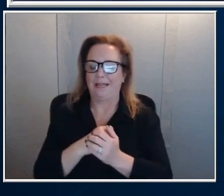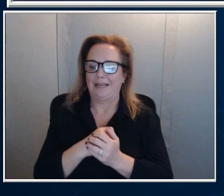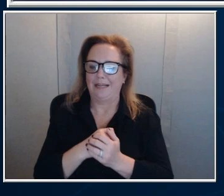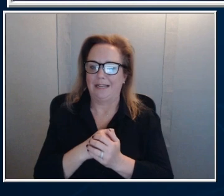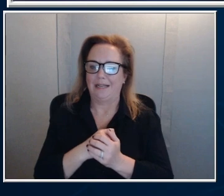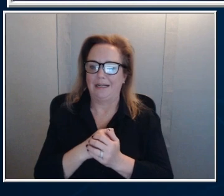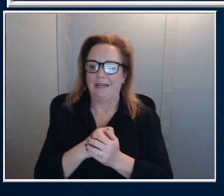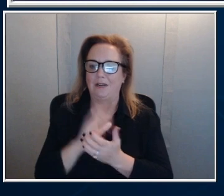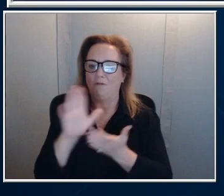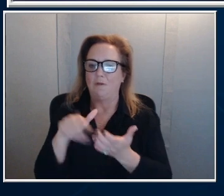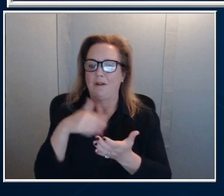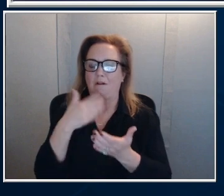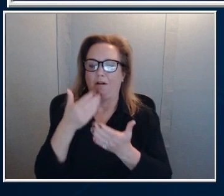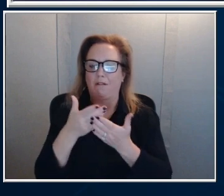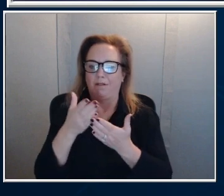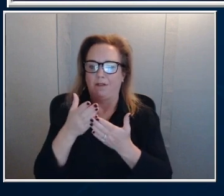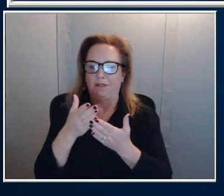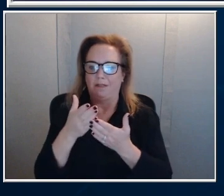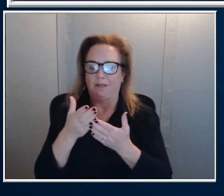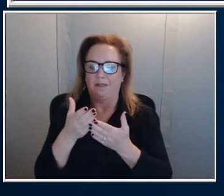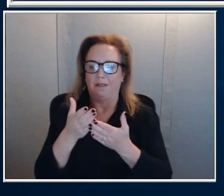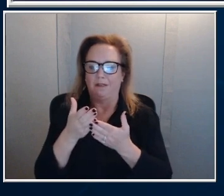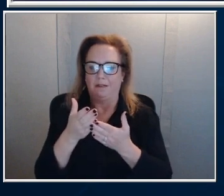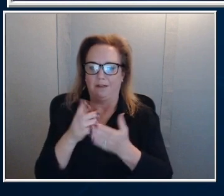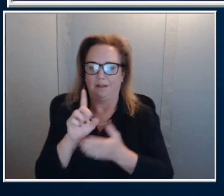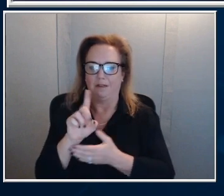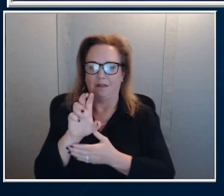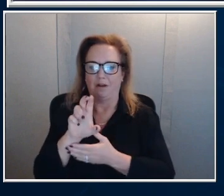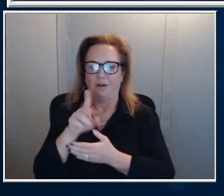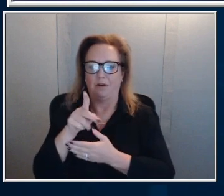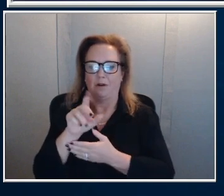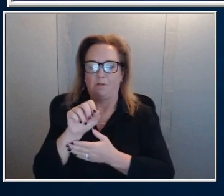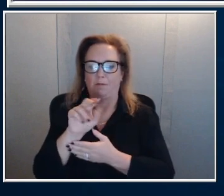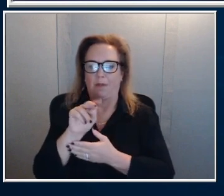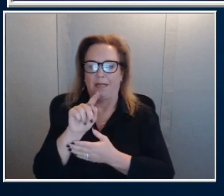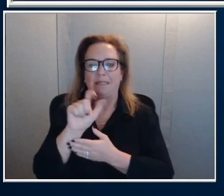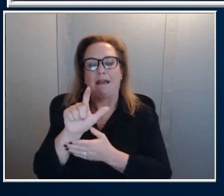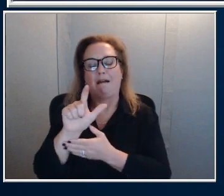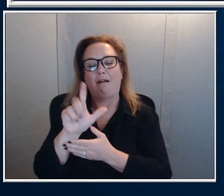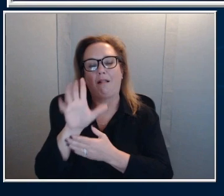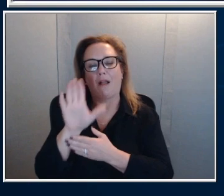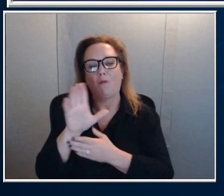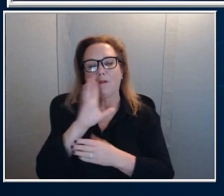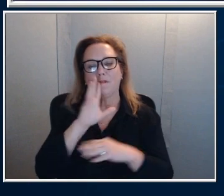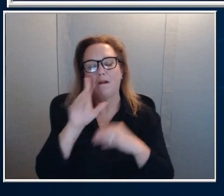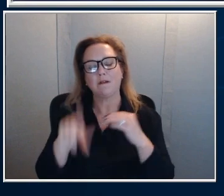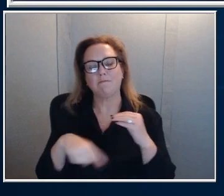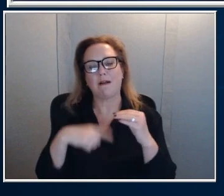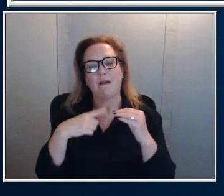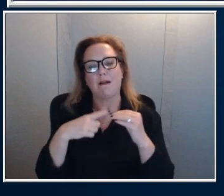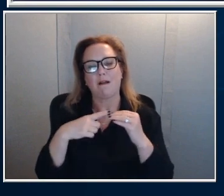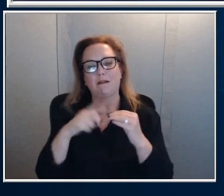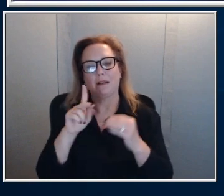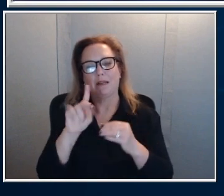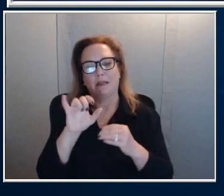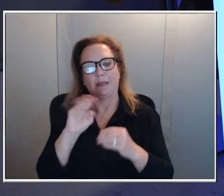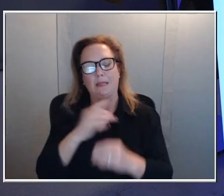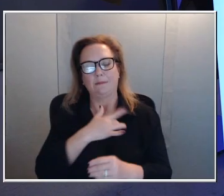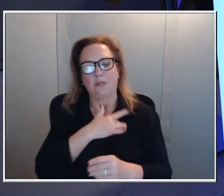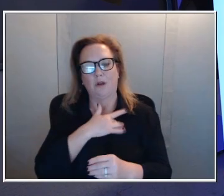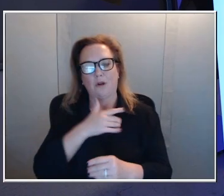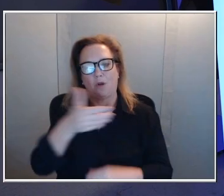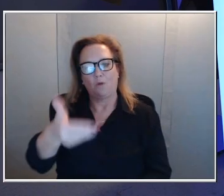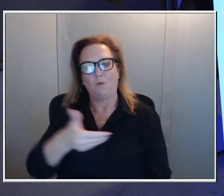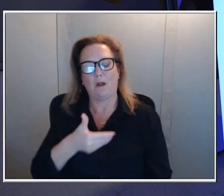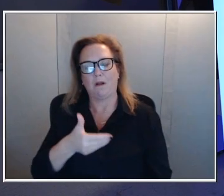all of this is said and done, you land in the hands of Dr. Pimentel. So I want to talk about Kim's heart. Welcome. What's